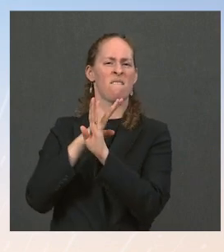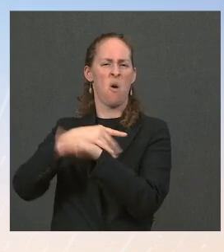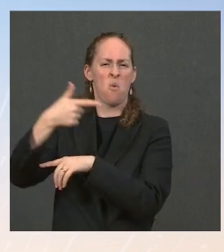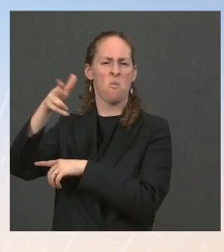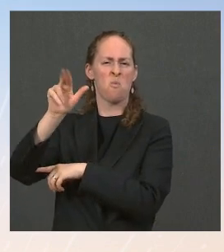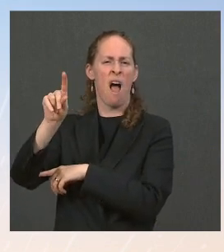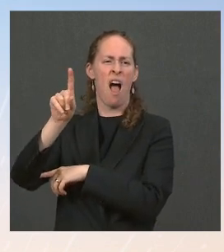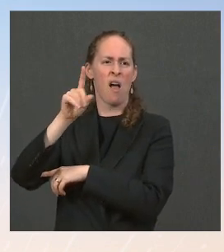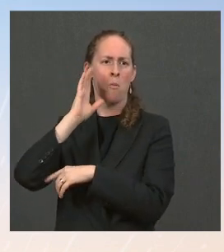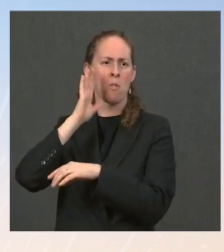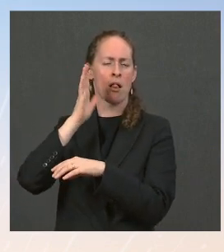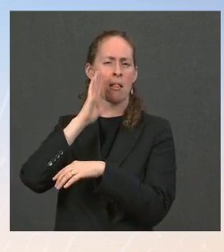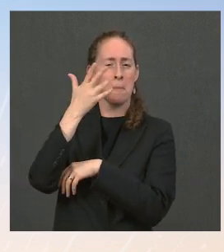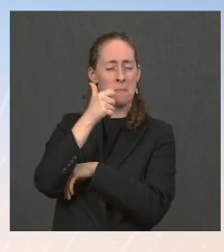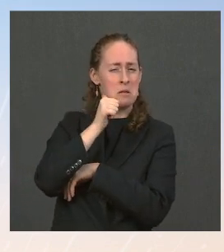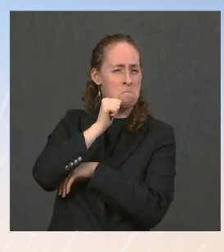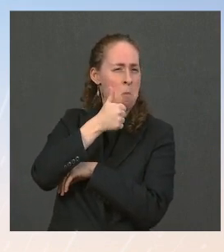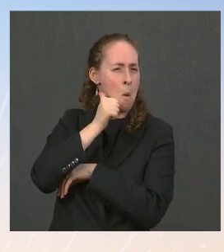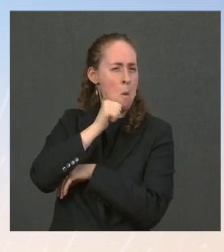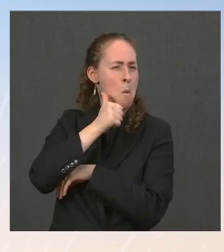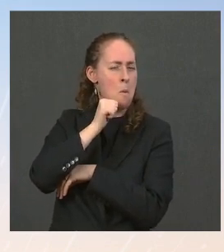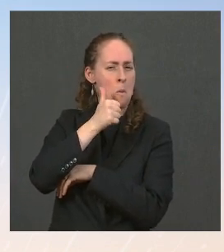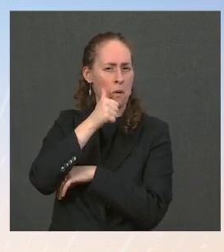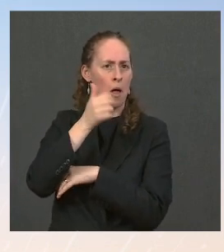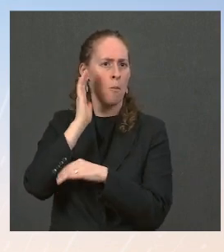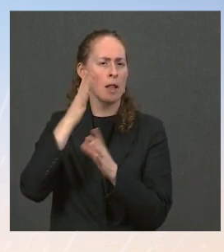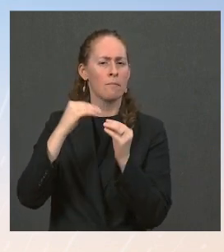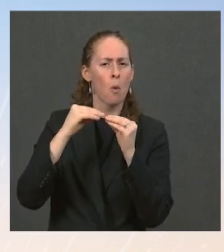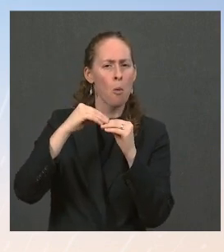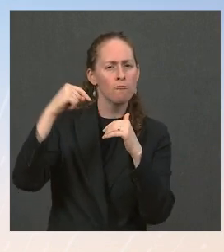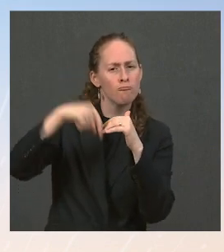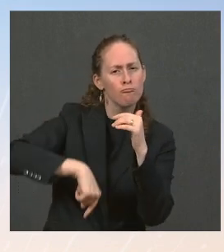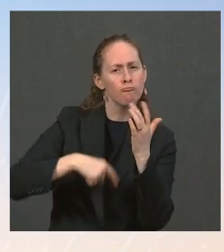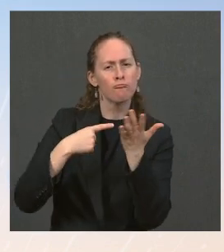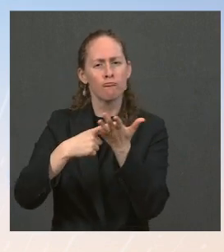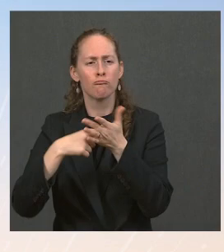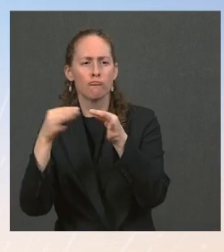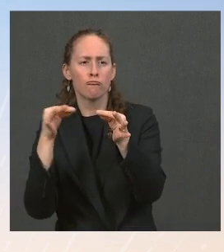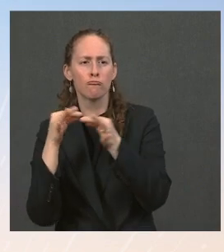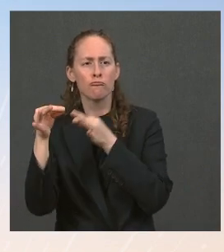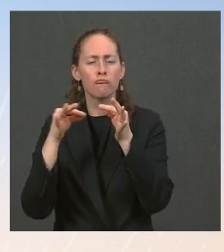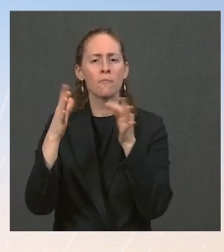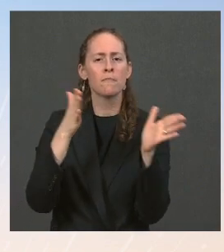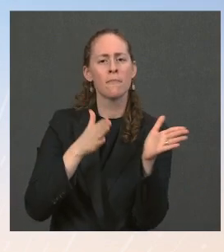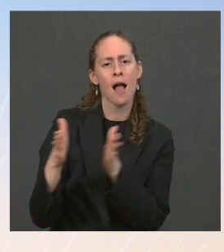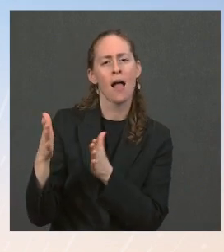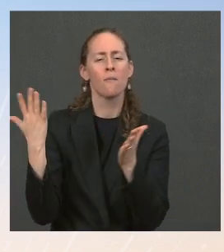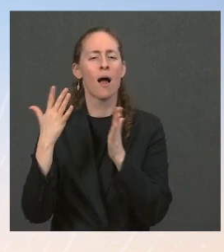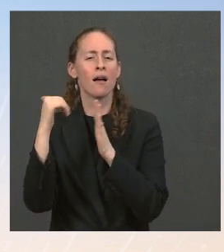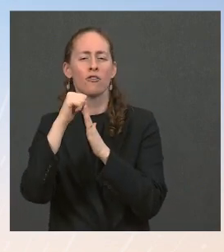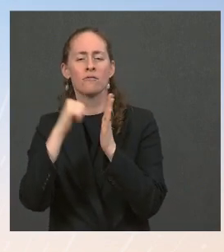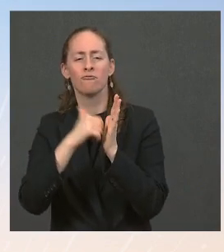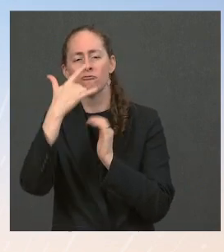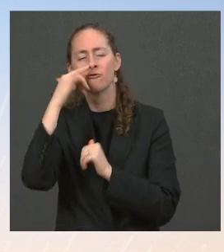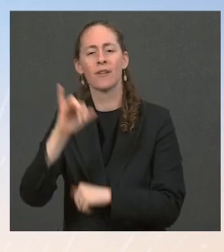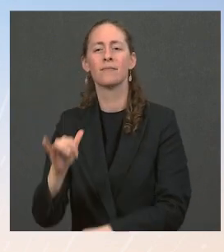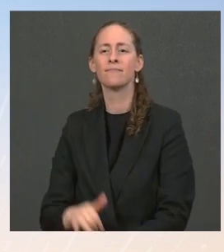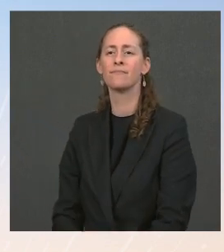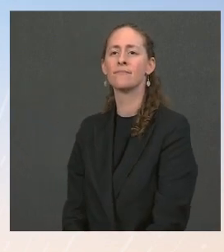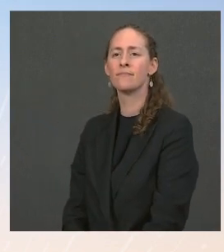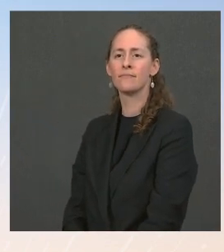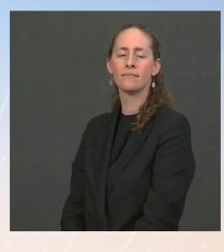probably tomorrow in advance of that meeting, where we'll go through more detail of the planned agenda for the meeting as well. Go ahead, Jen. Jen, China's